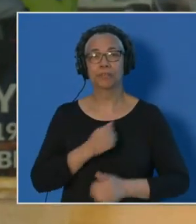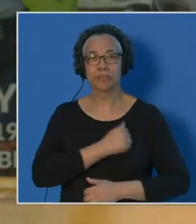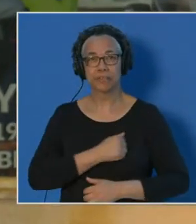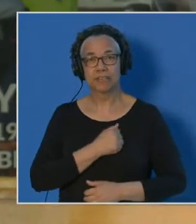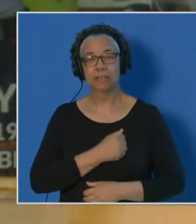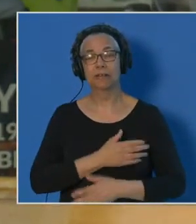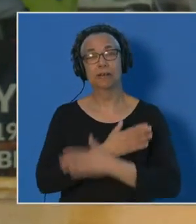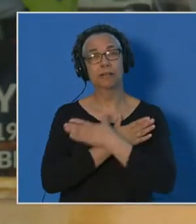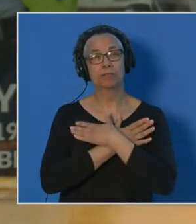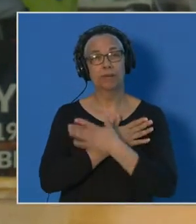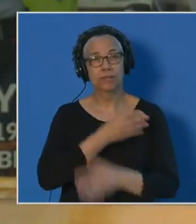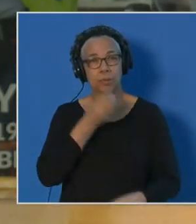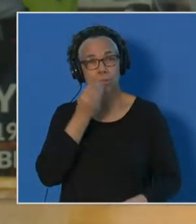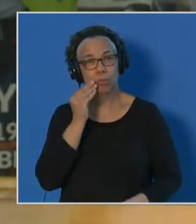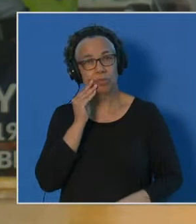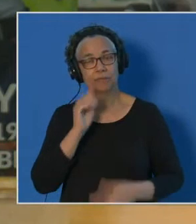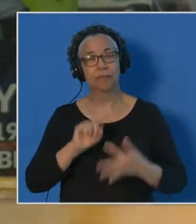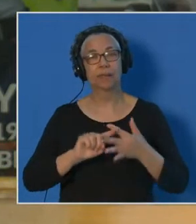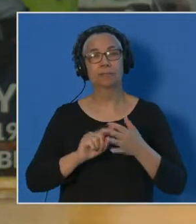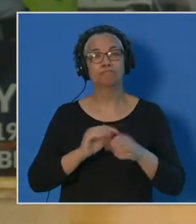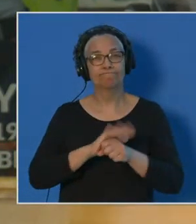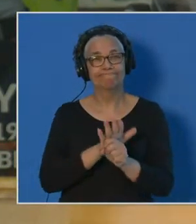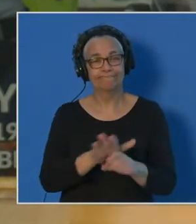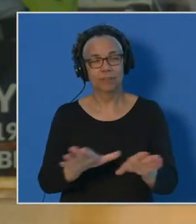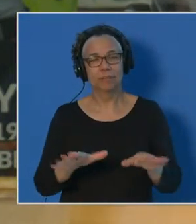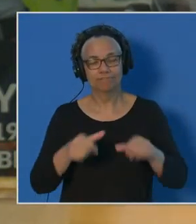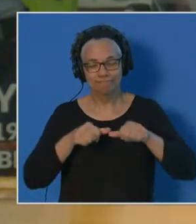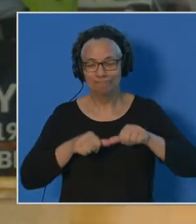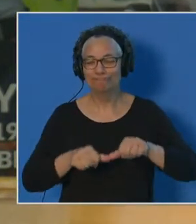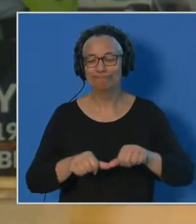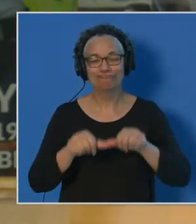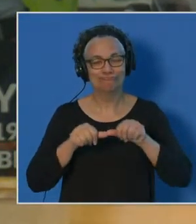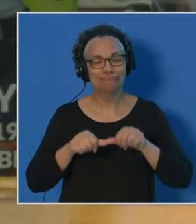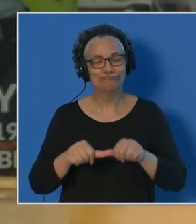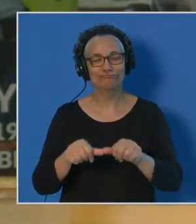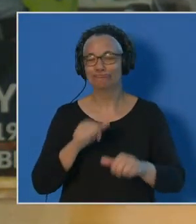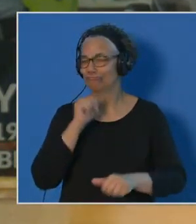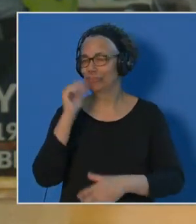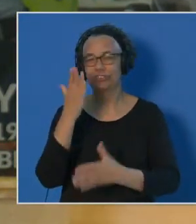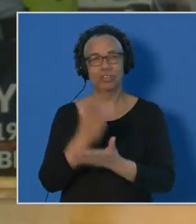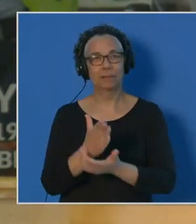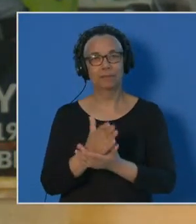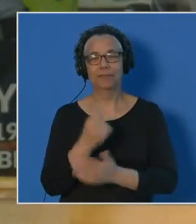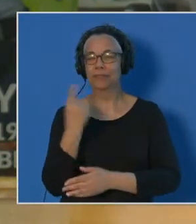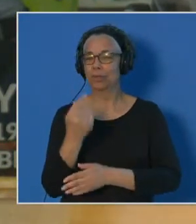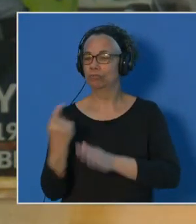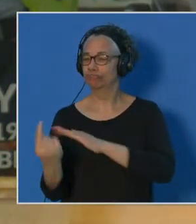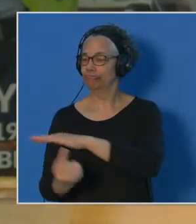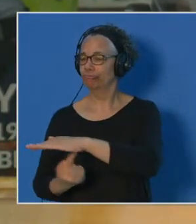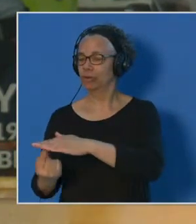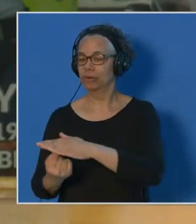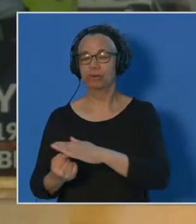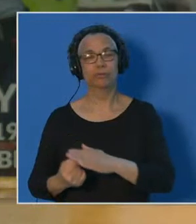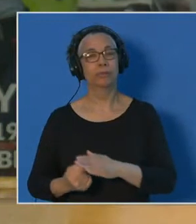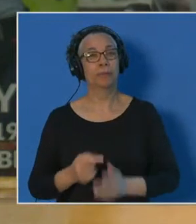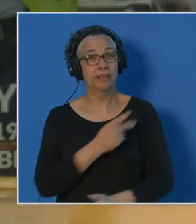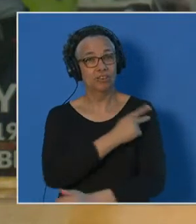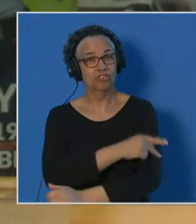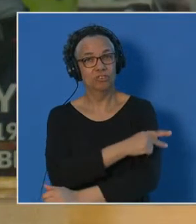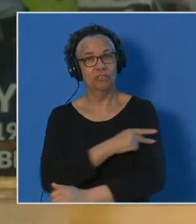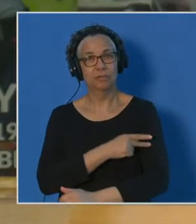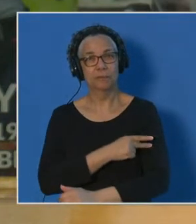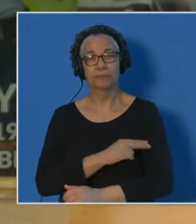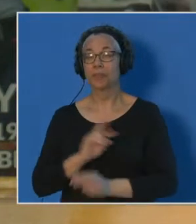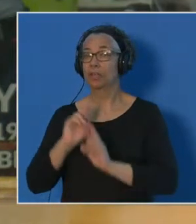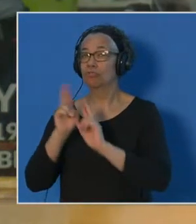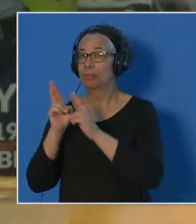had COVID cases continued to operate. They didn't stop. They just isolated the patients as is required under public health guidelines. Yeah, perhaps I can refine